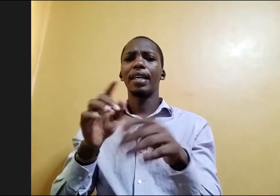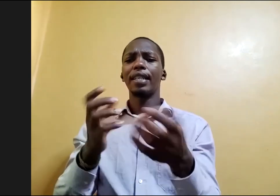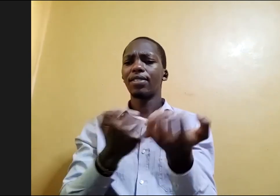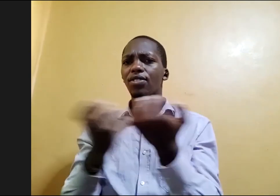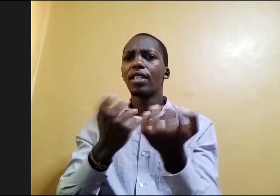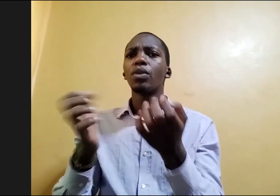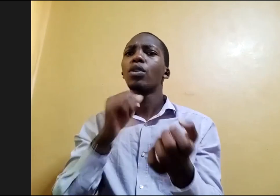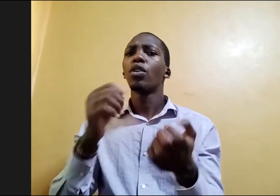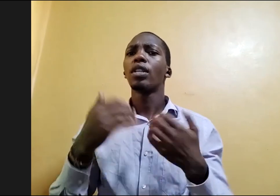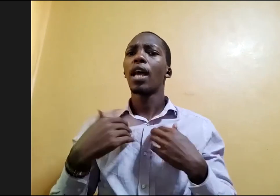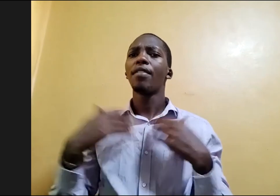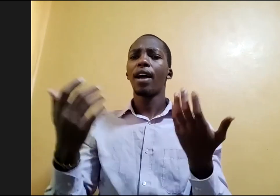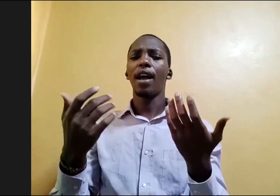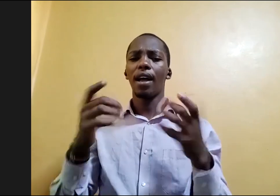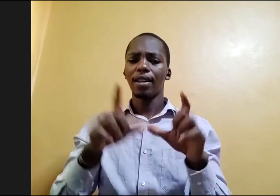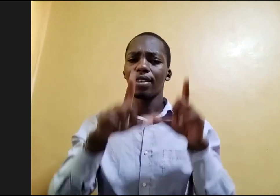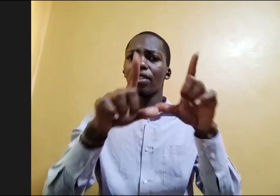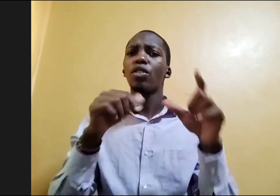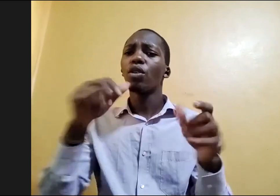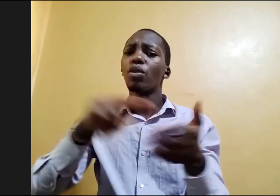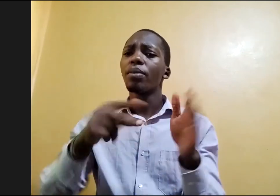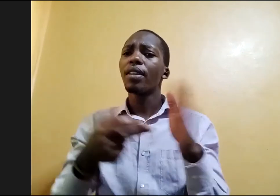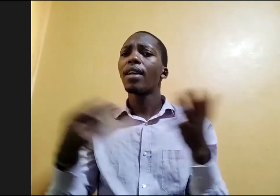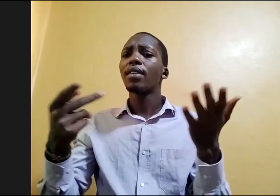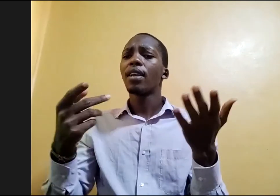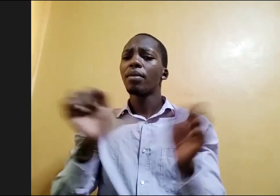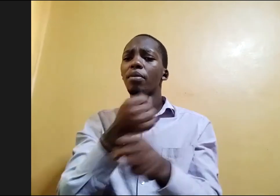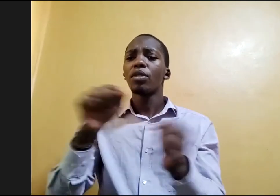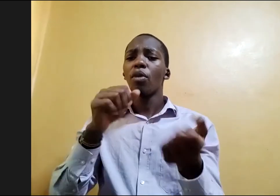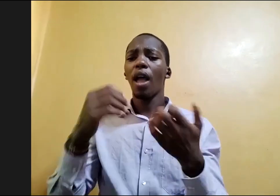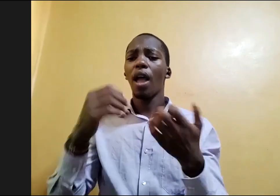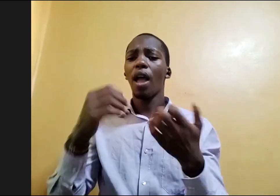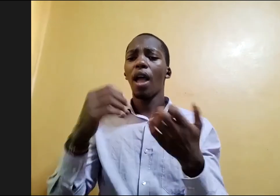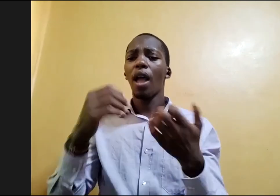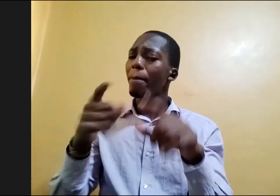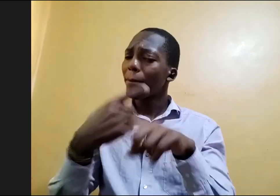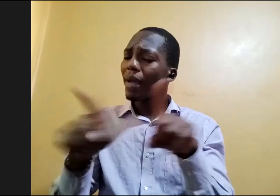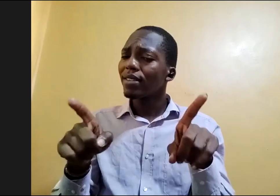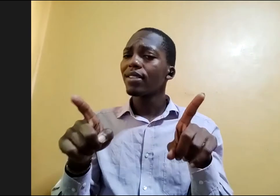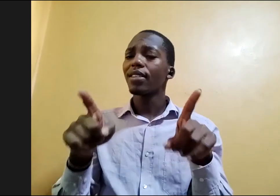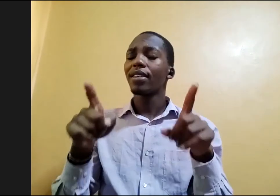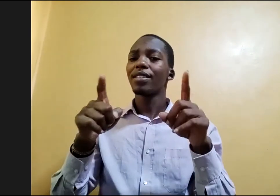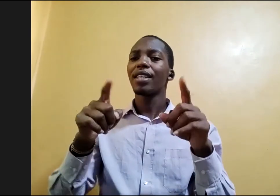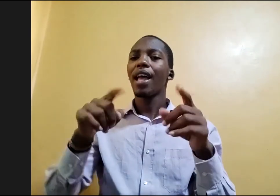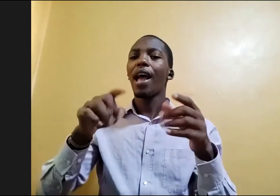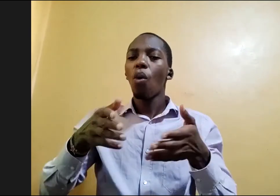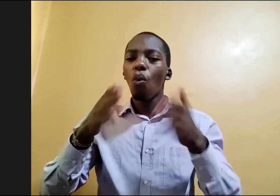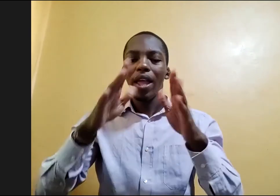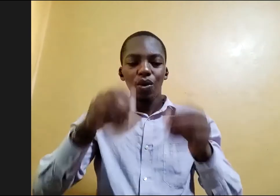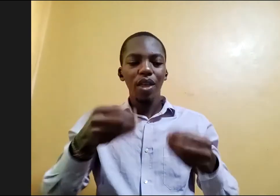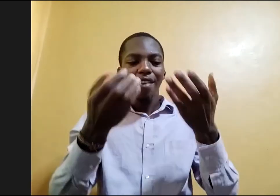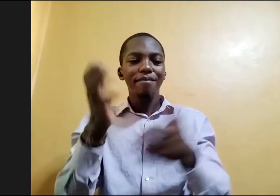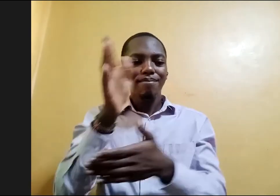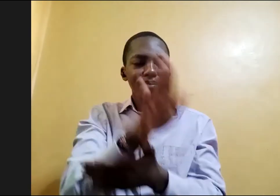mean that the trader cannot trade the products. I mean, this is just a matter to give back the context of a group